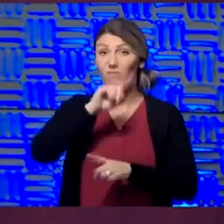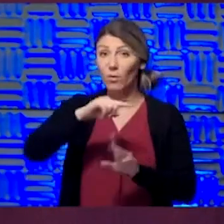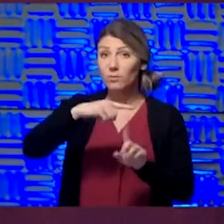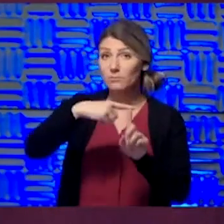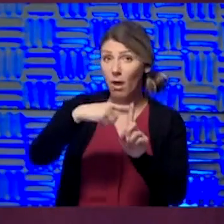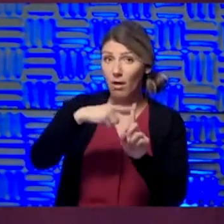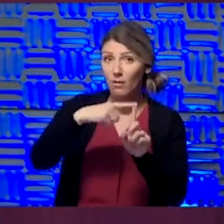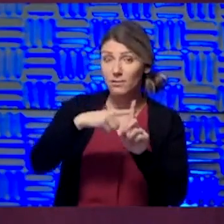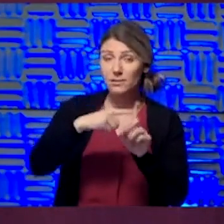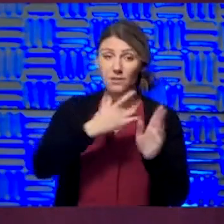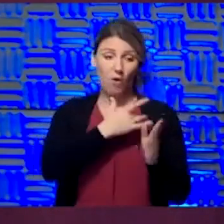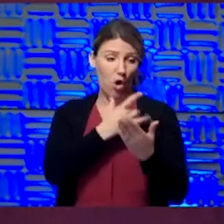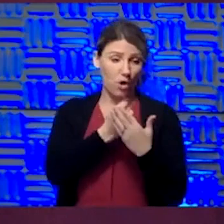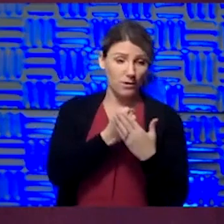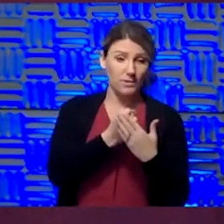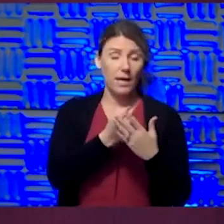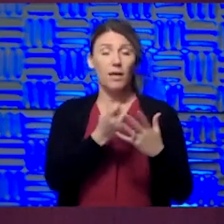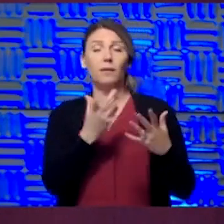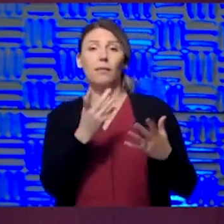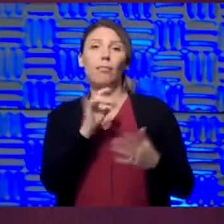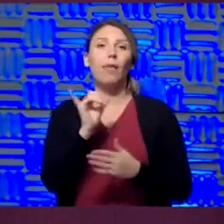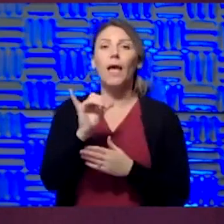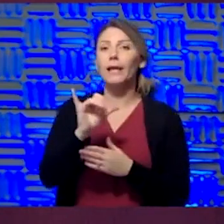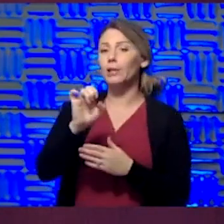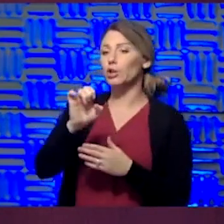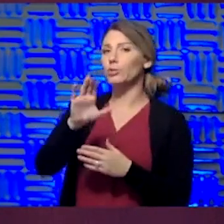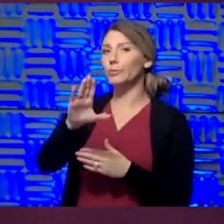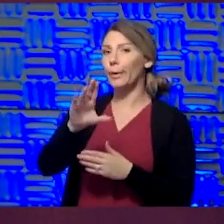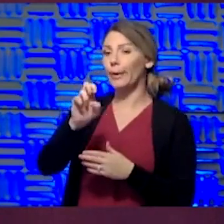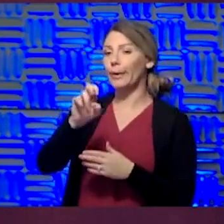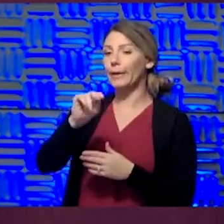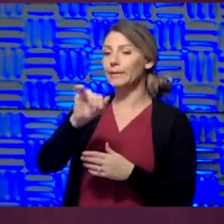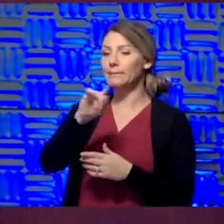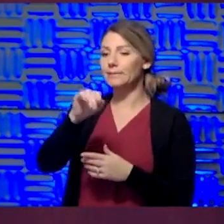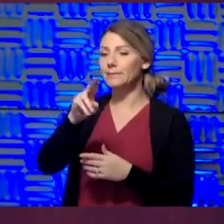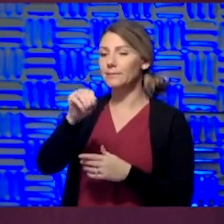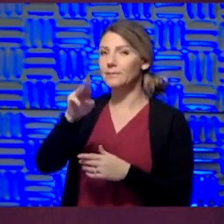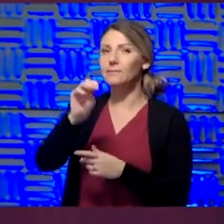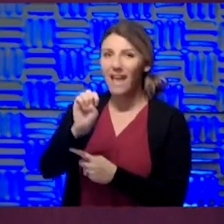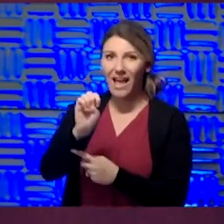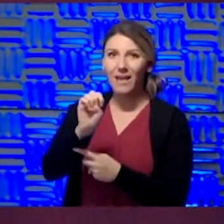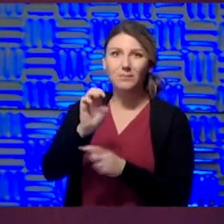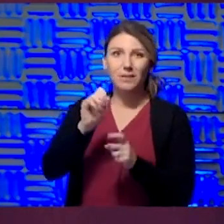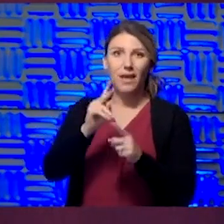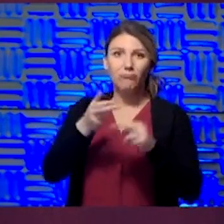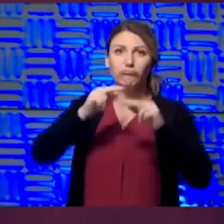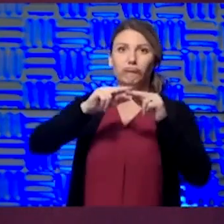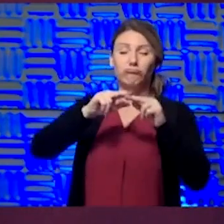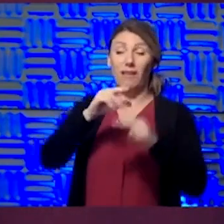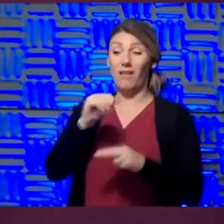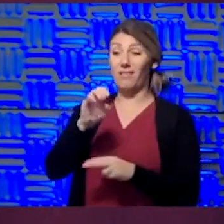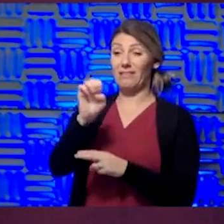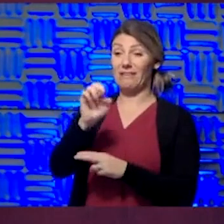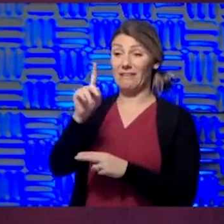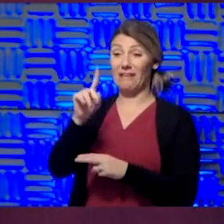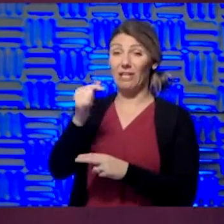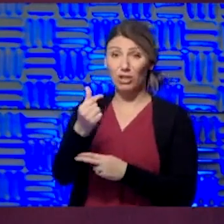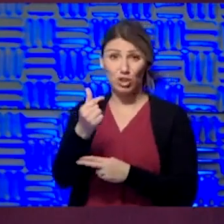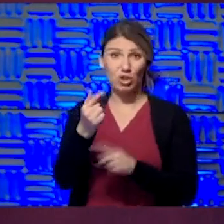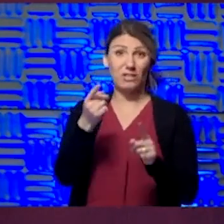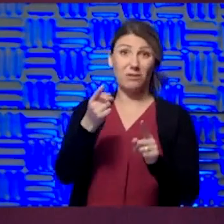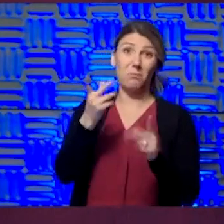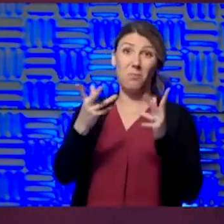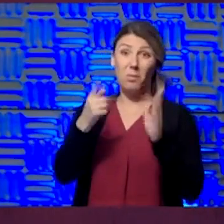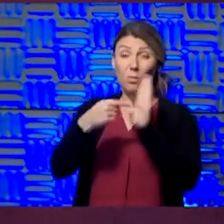signs, like the cardiac enzymes can go up. The EKG can sometimes show ST elevations, which is one of the signs for heart